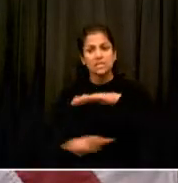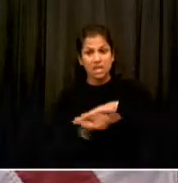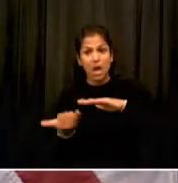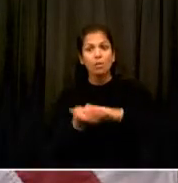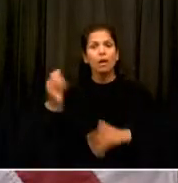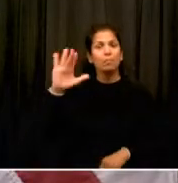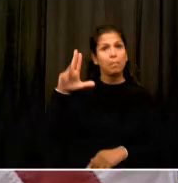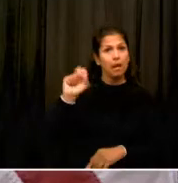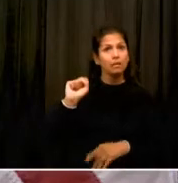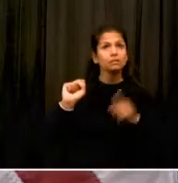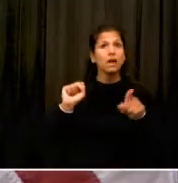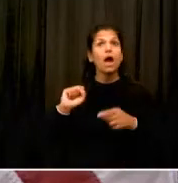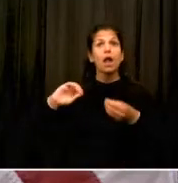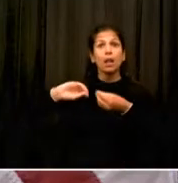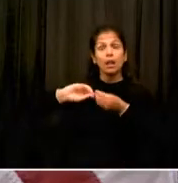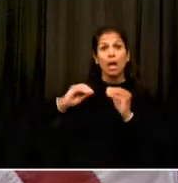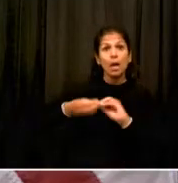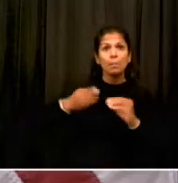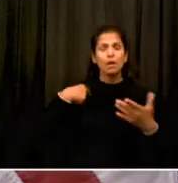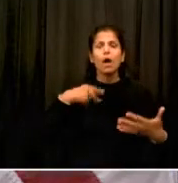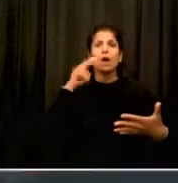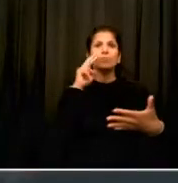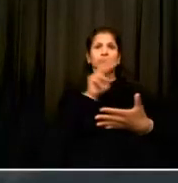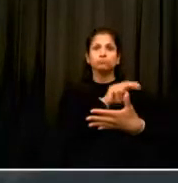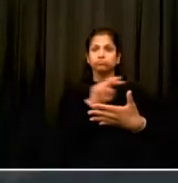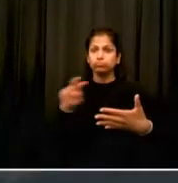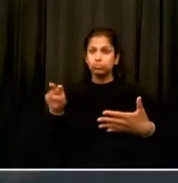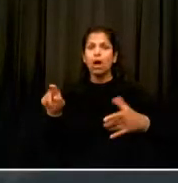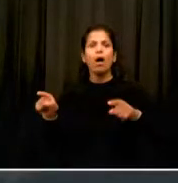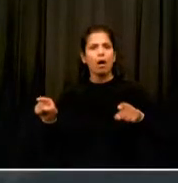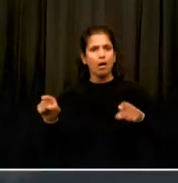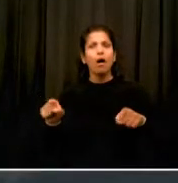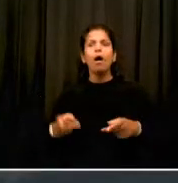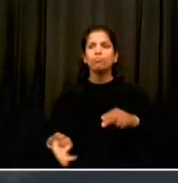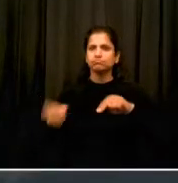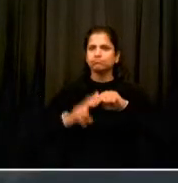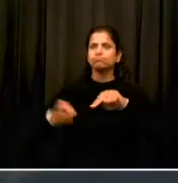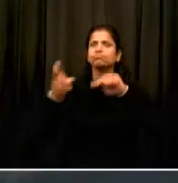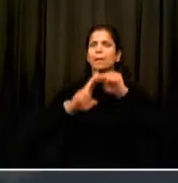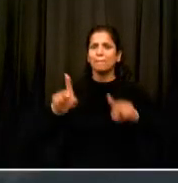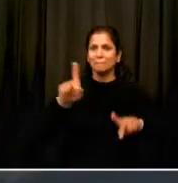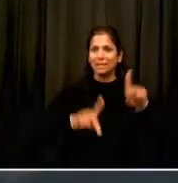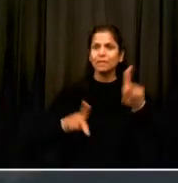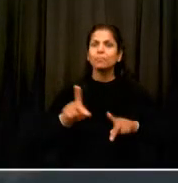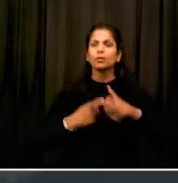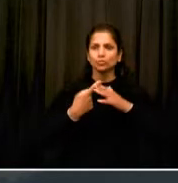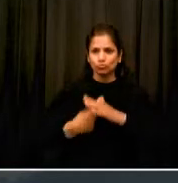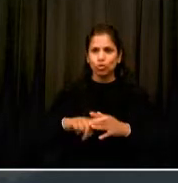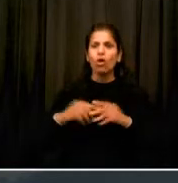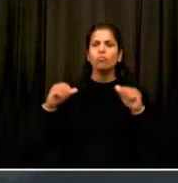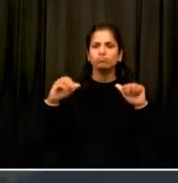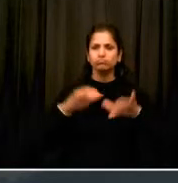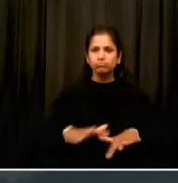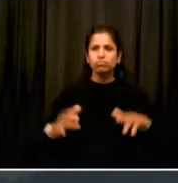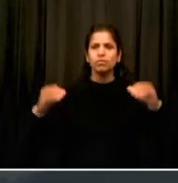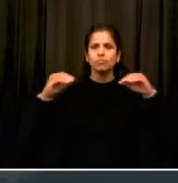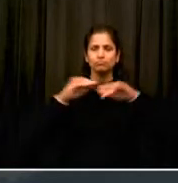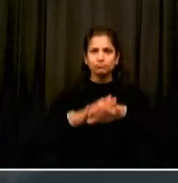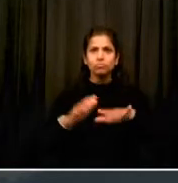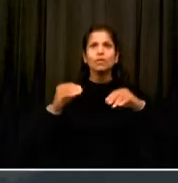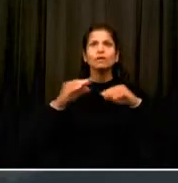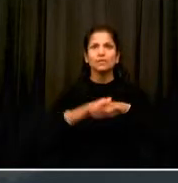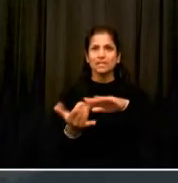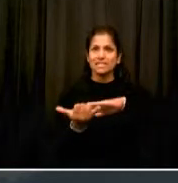to now, subway ridership is up 75%. Bus ridership up 57%.